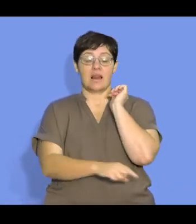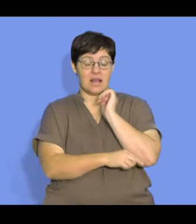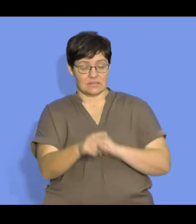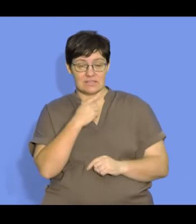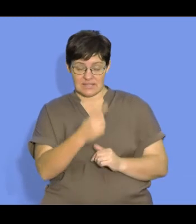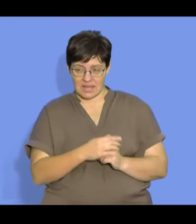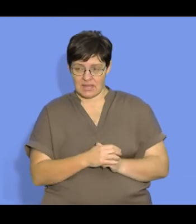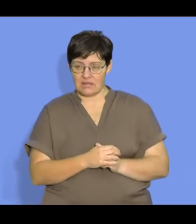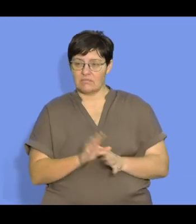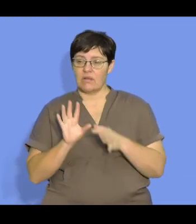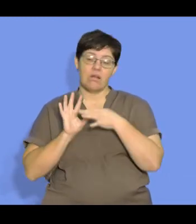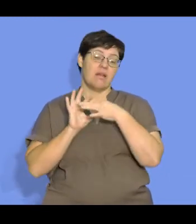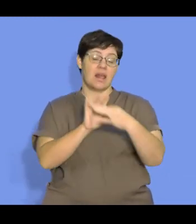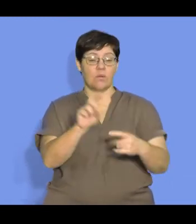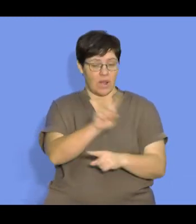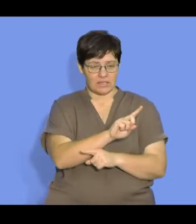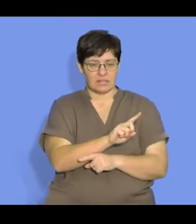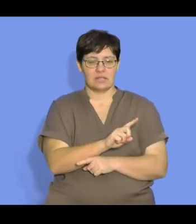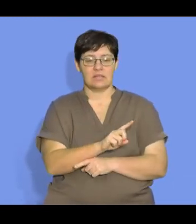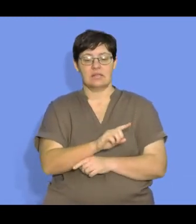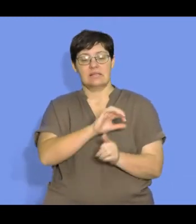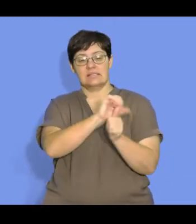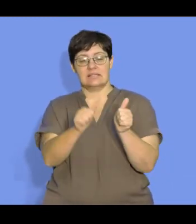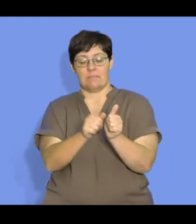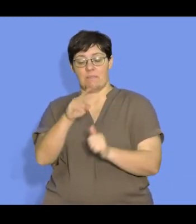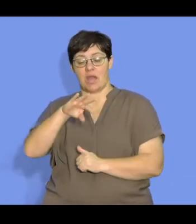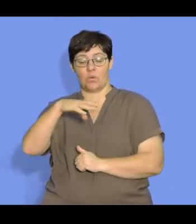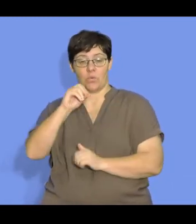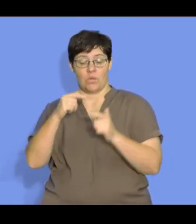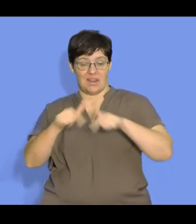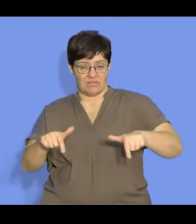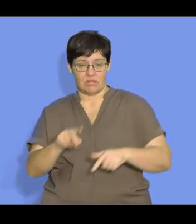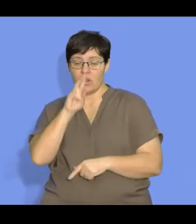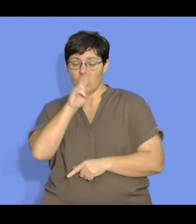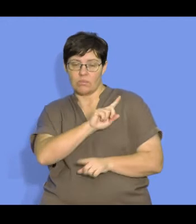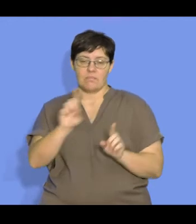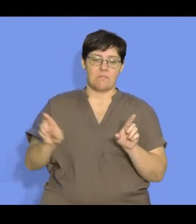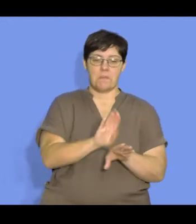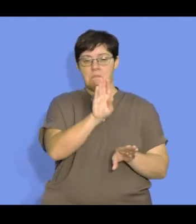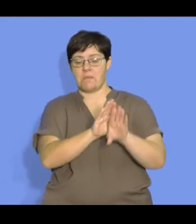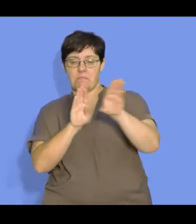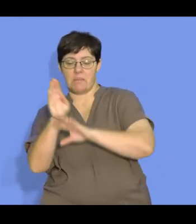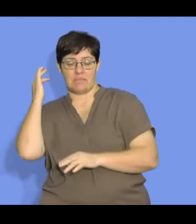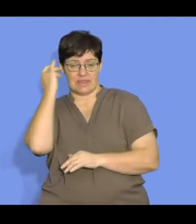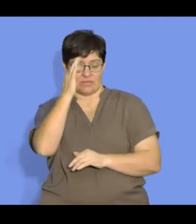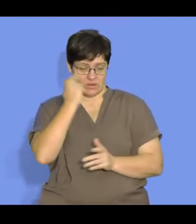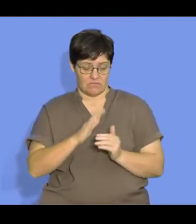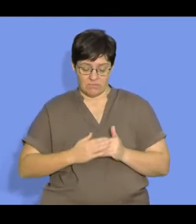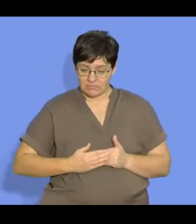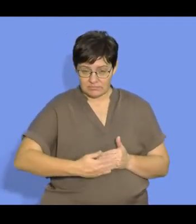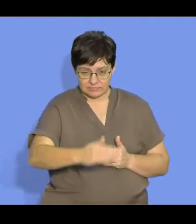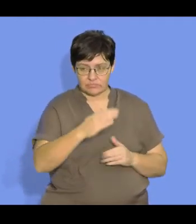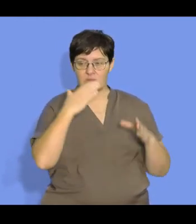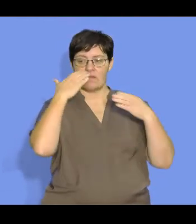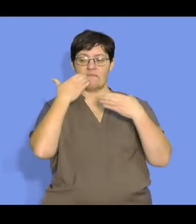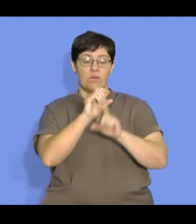I said, and we will link this to a sub-micro level, where we look at the collision theory. So from now on, we're